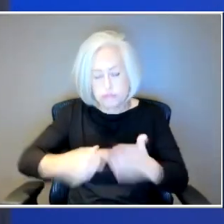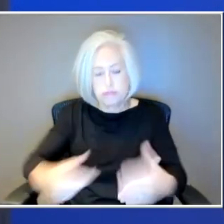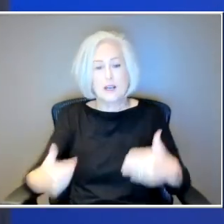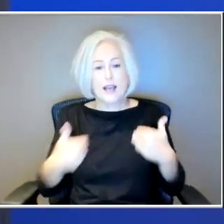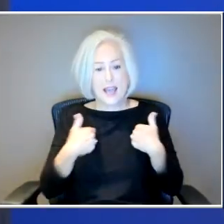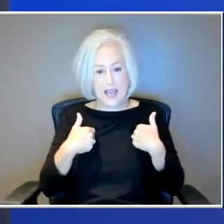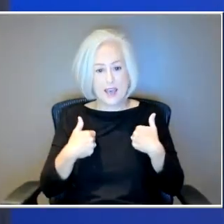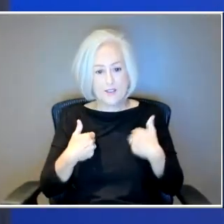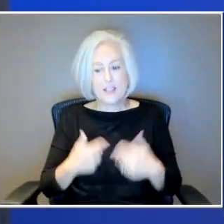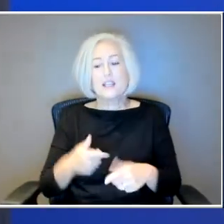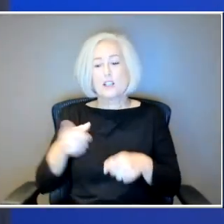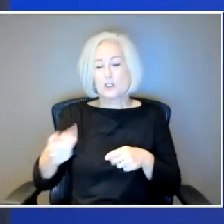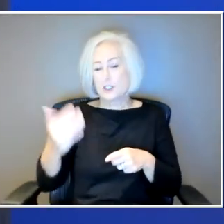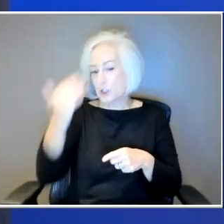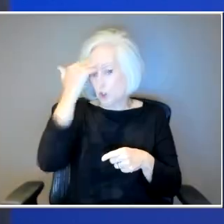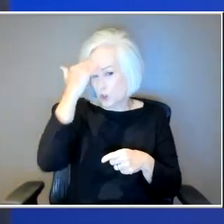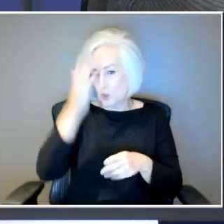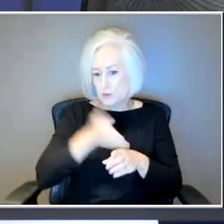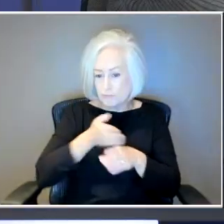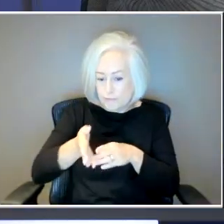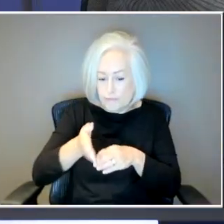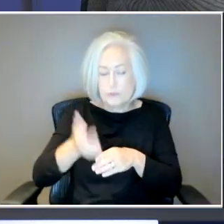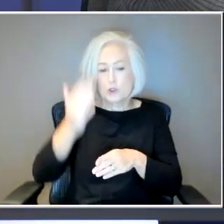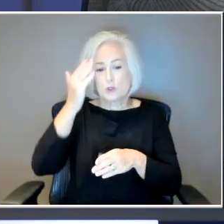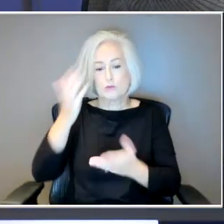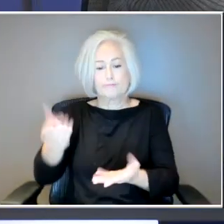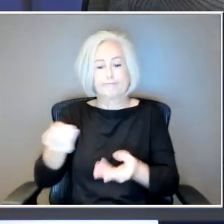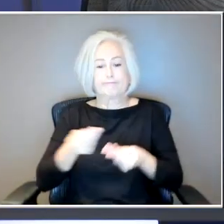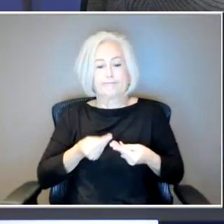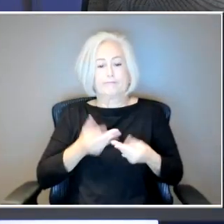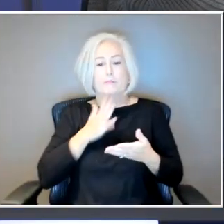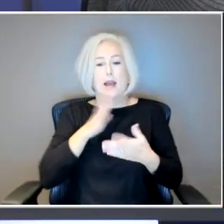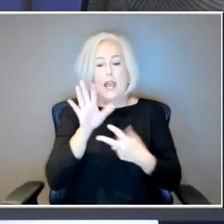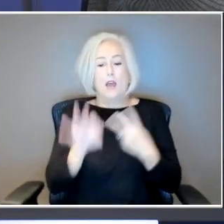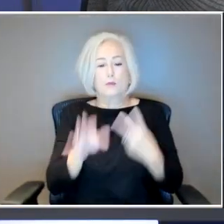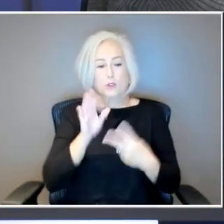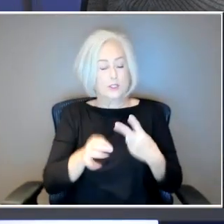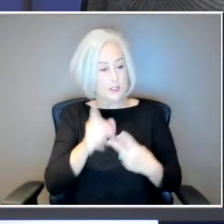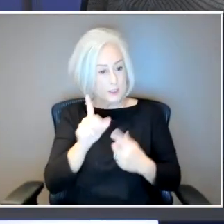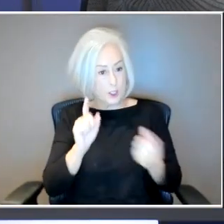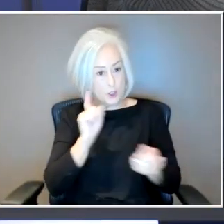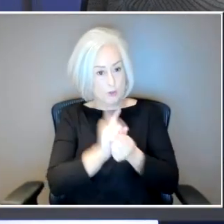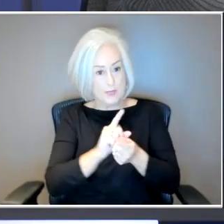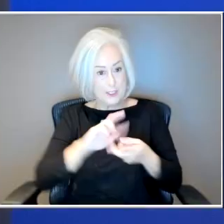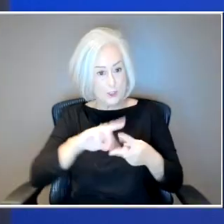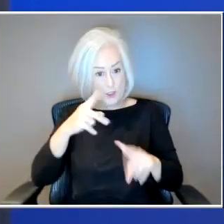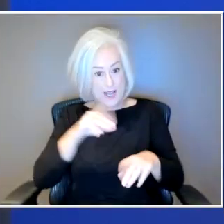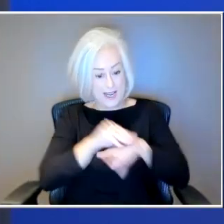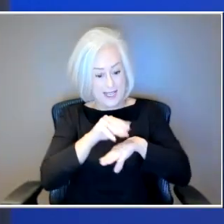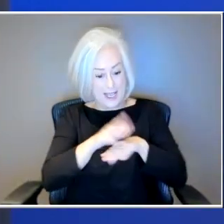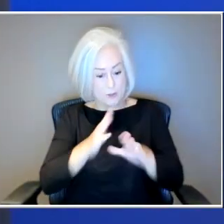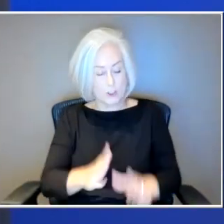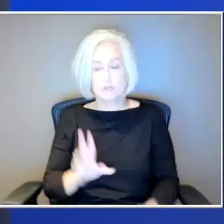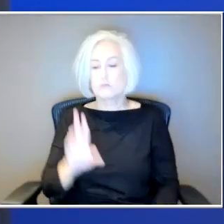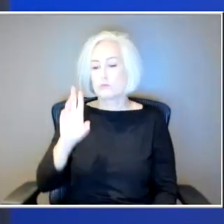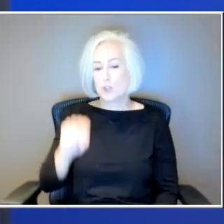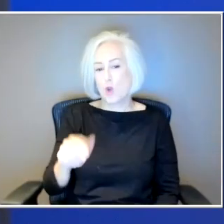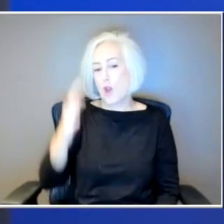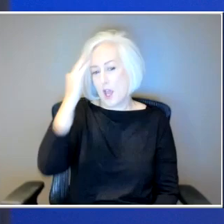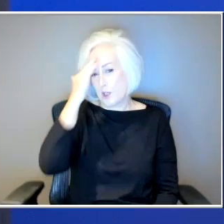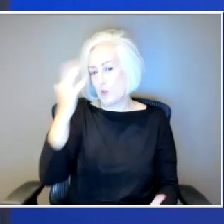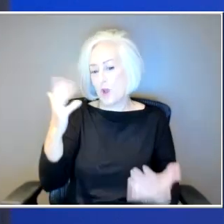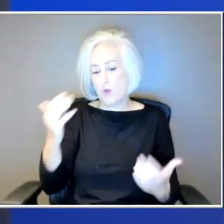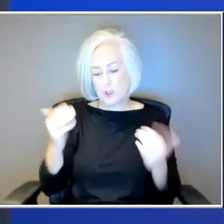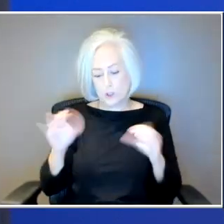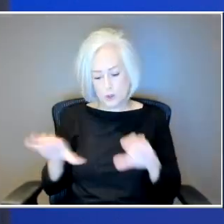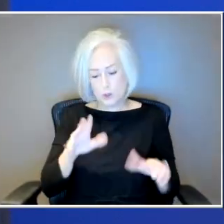knew this specialty to tell me my options. So did you meet with a genetic counselor? I did not. Knowing that I wanted to go forward with it and just kind of figure it